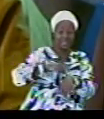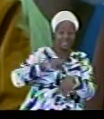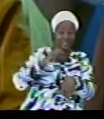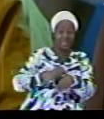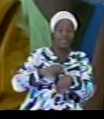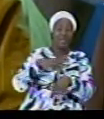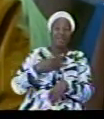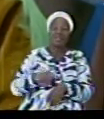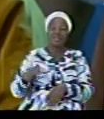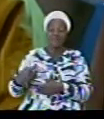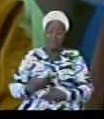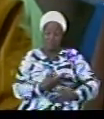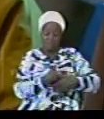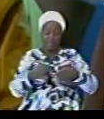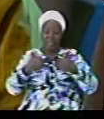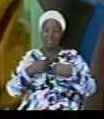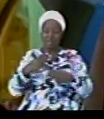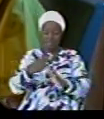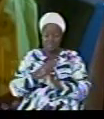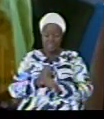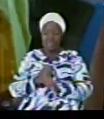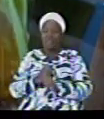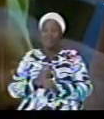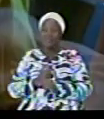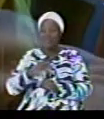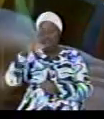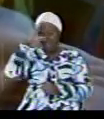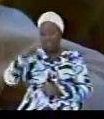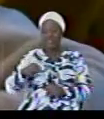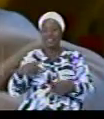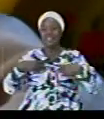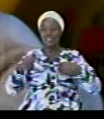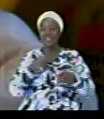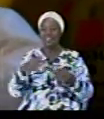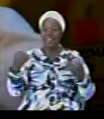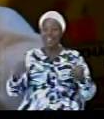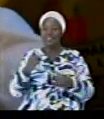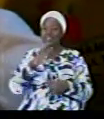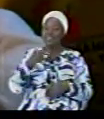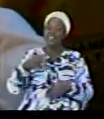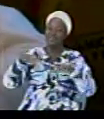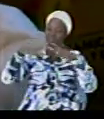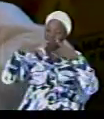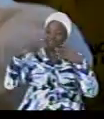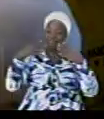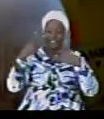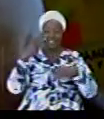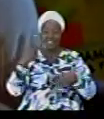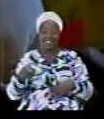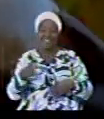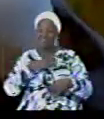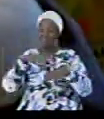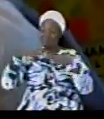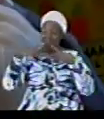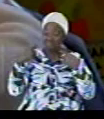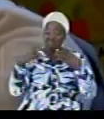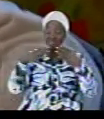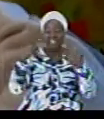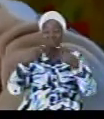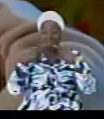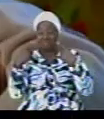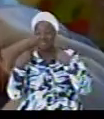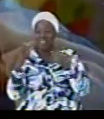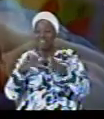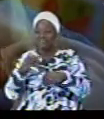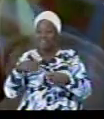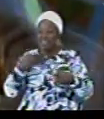baby has received his healing. You can see that he's smiling, he's, in fact, he's joy, anything. He can play